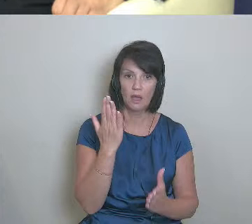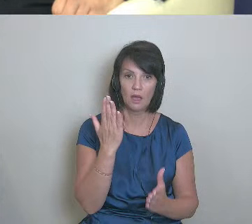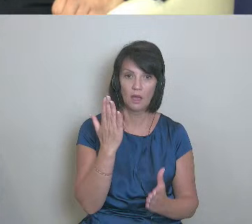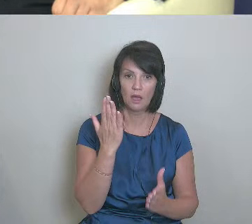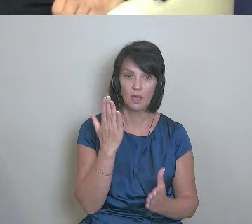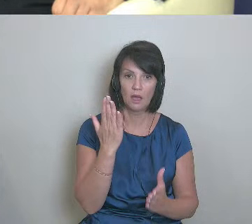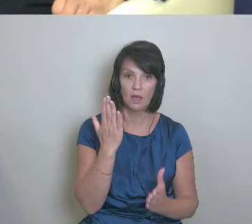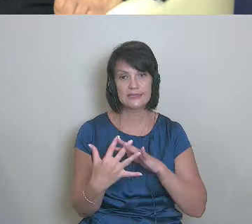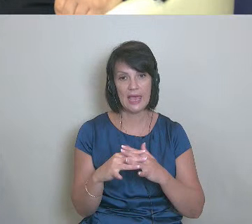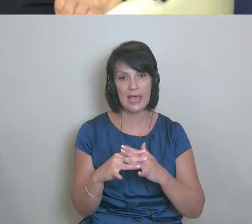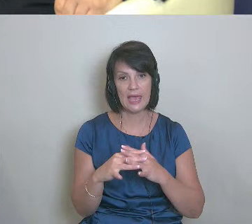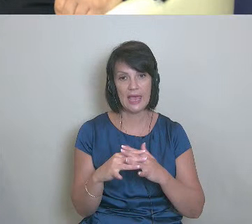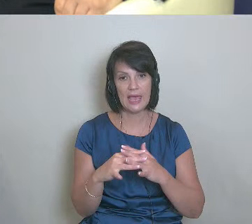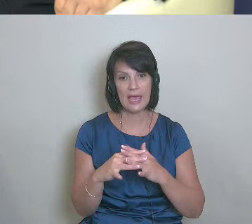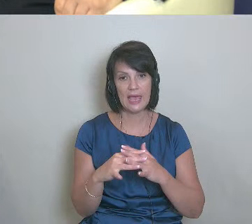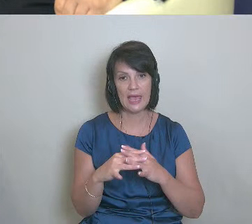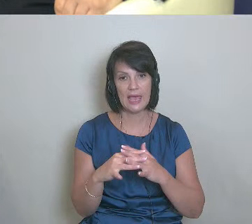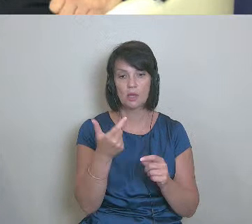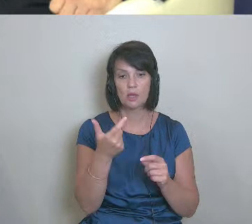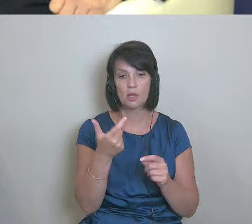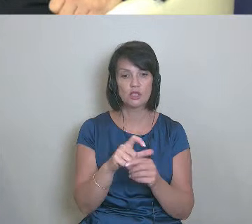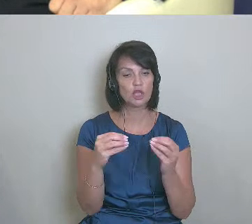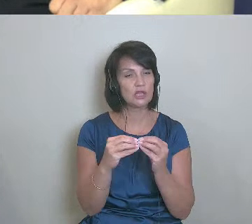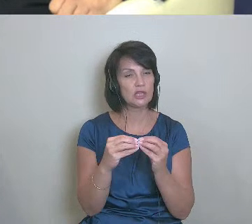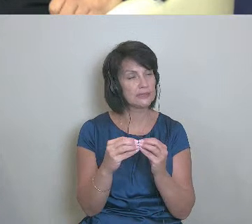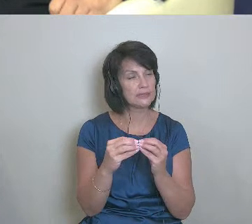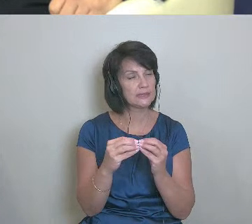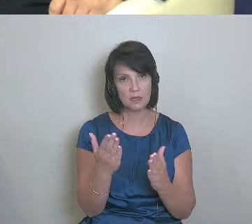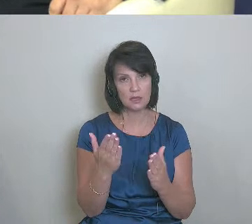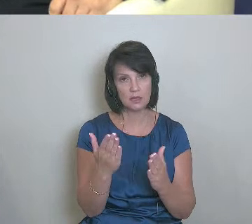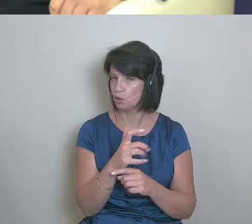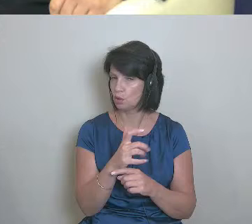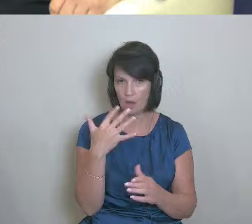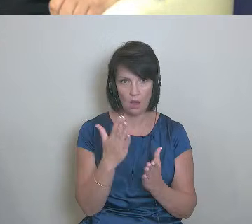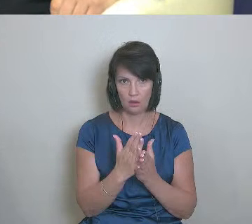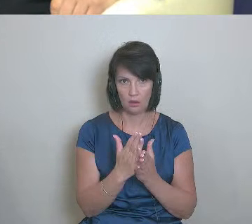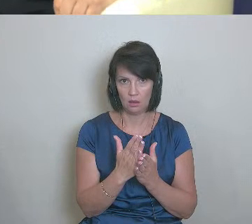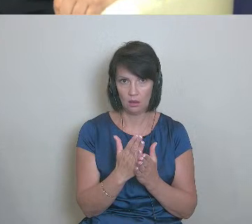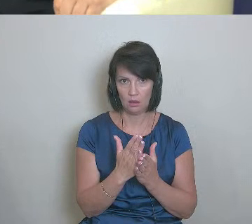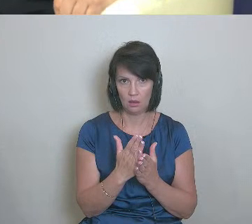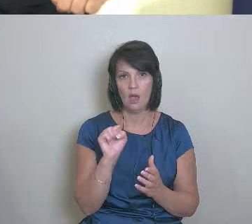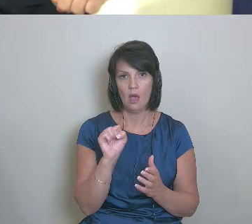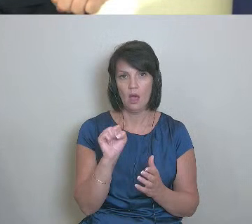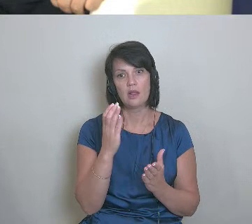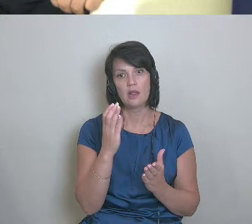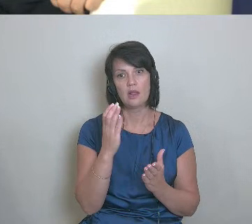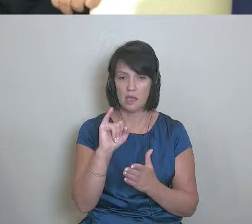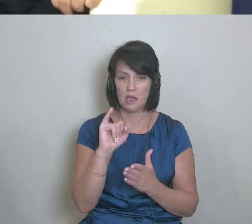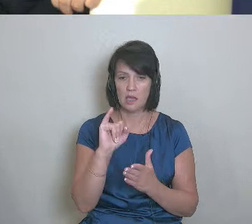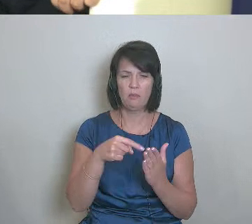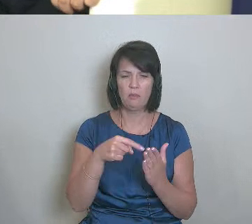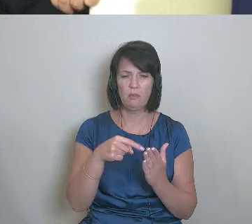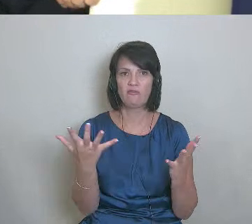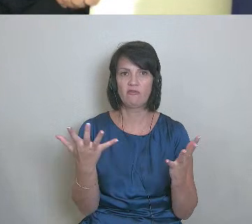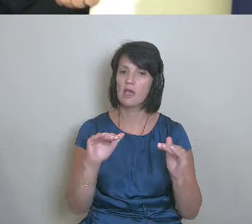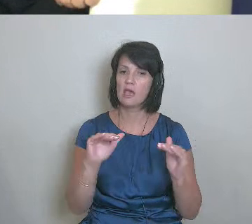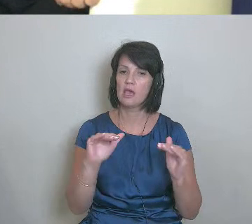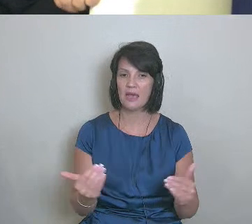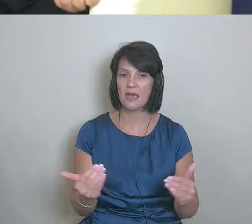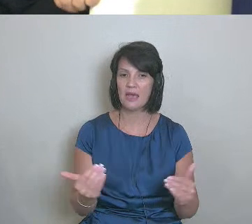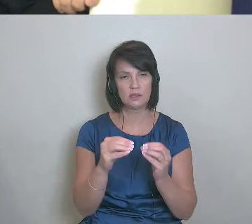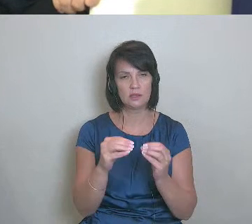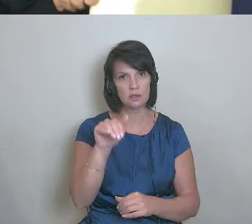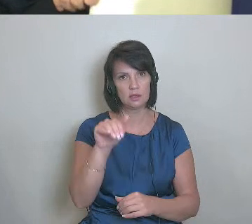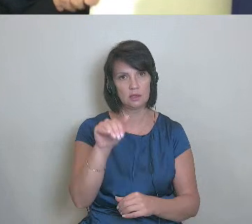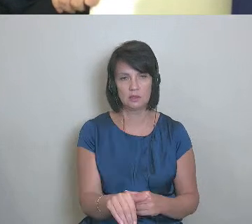Yeah, that's interesting. There are villages which have the number of residents, voters of 10,000 plus, and there